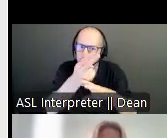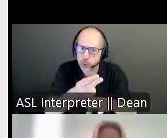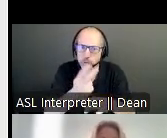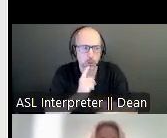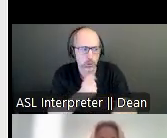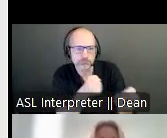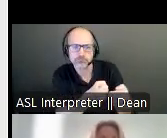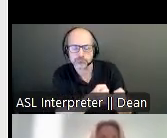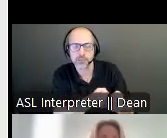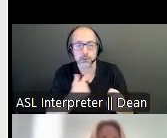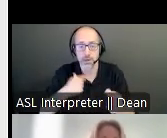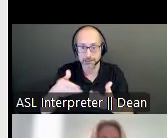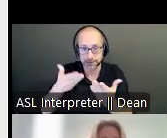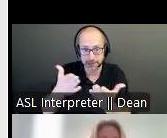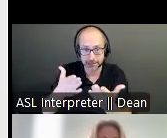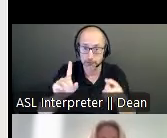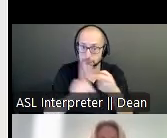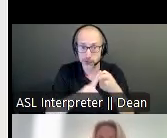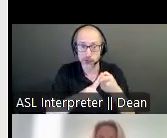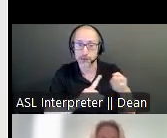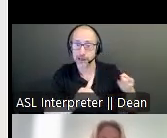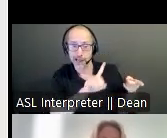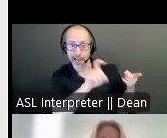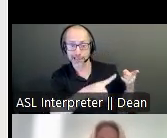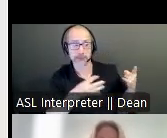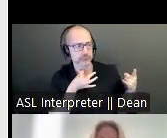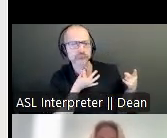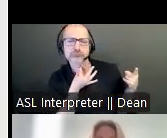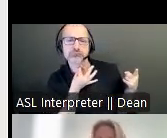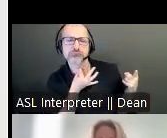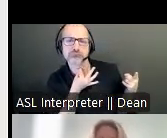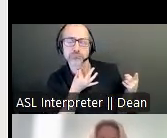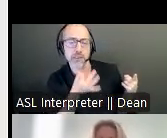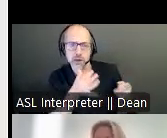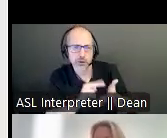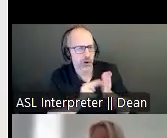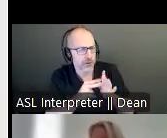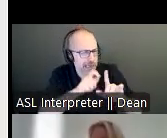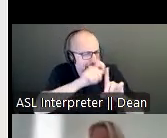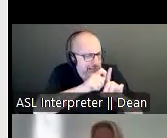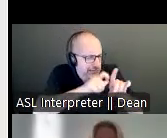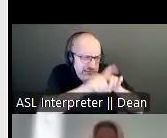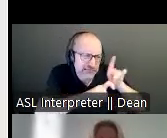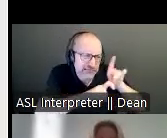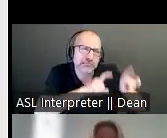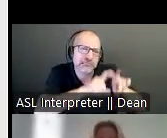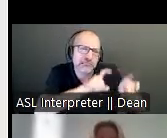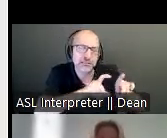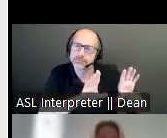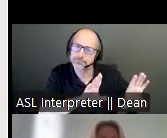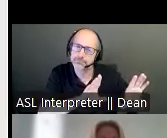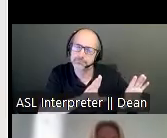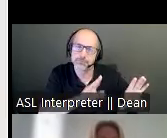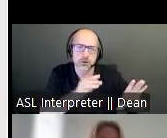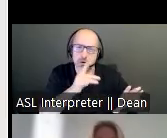is, for starters, ask, get curious. I don't mean this to be an interrogation of the person or an inquest,